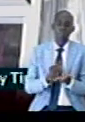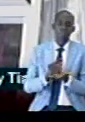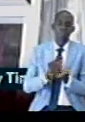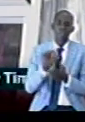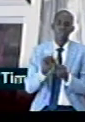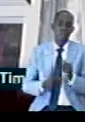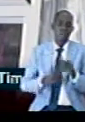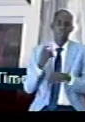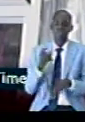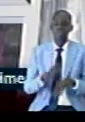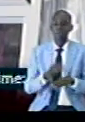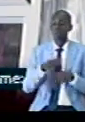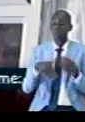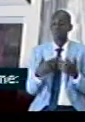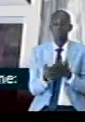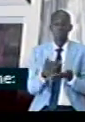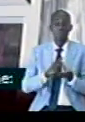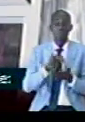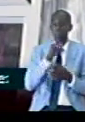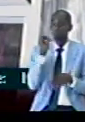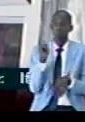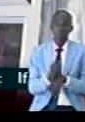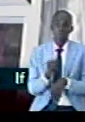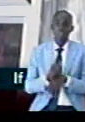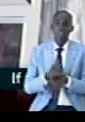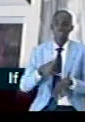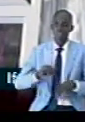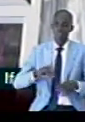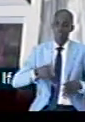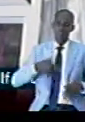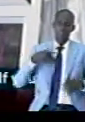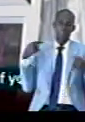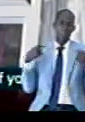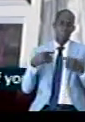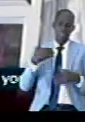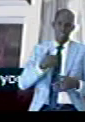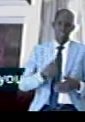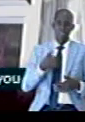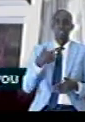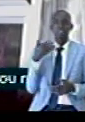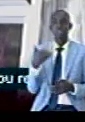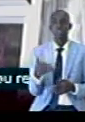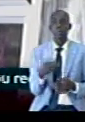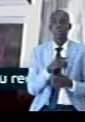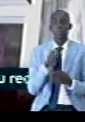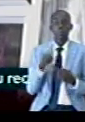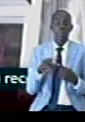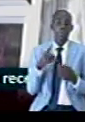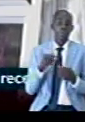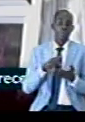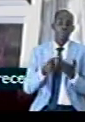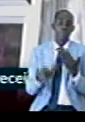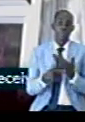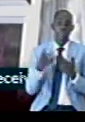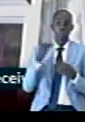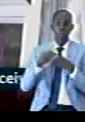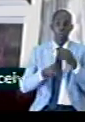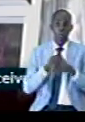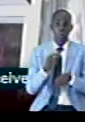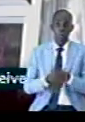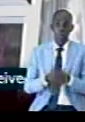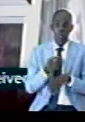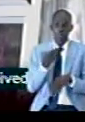event, none of that is working. I will still be feeling that pain. But when that program was going on now, small